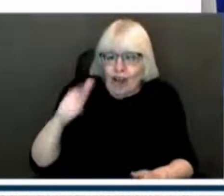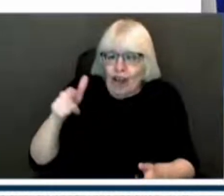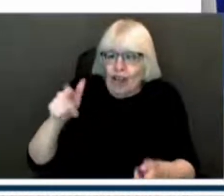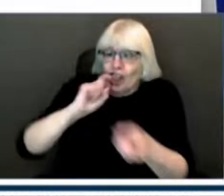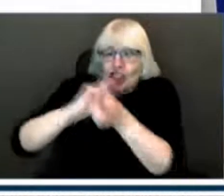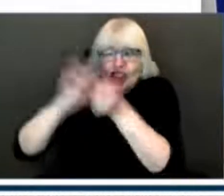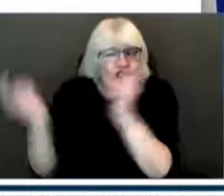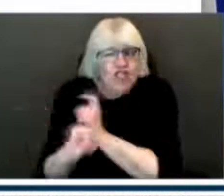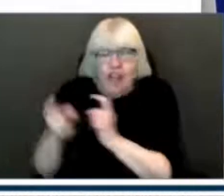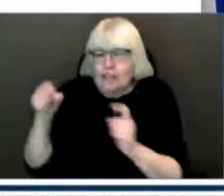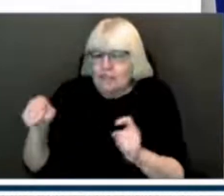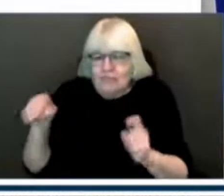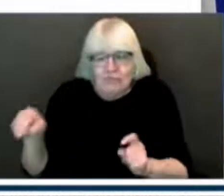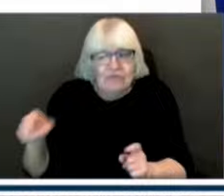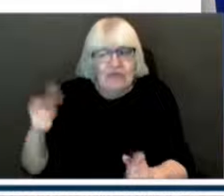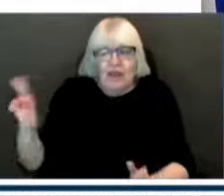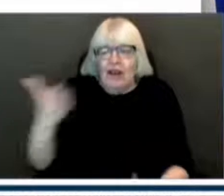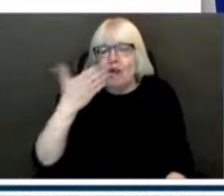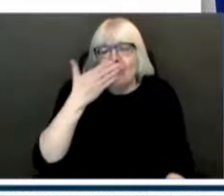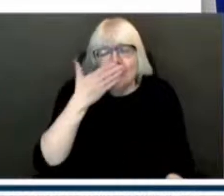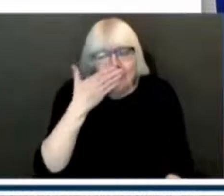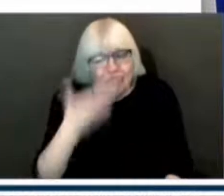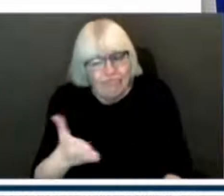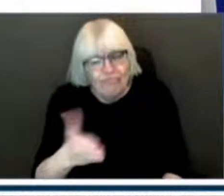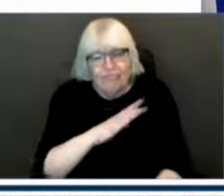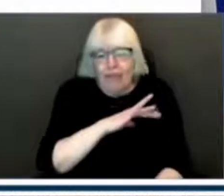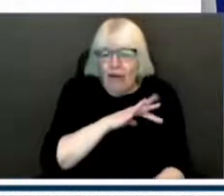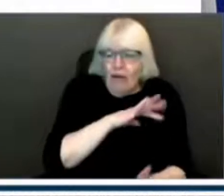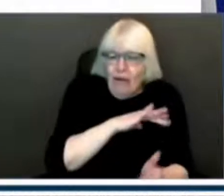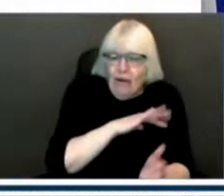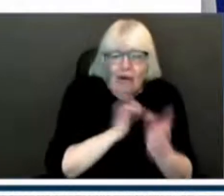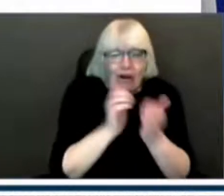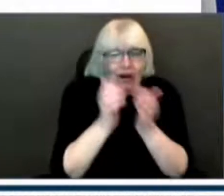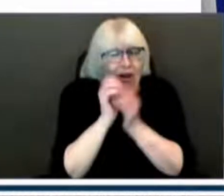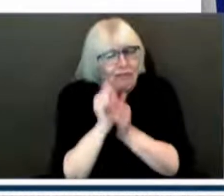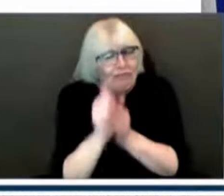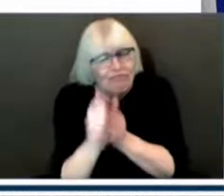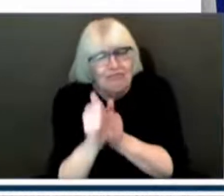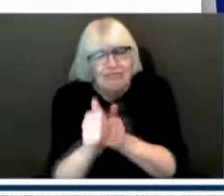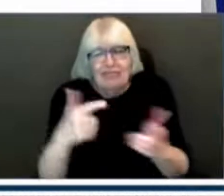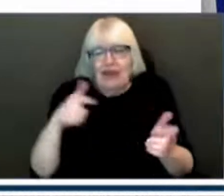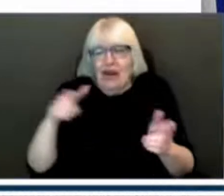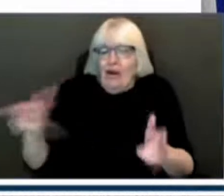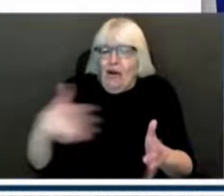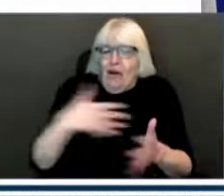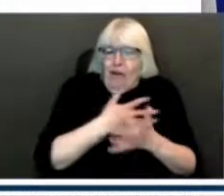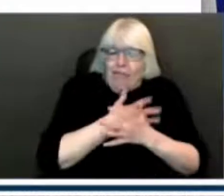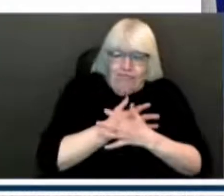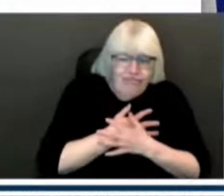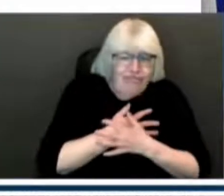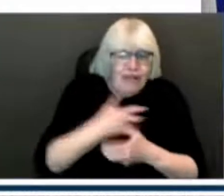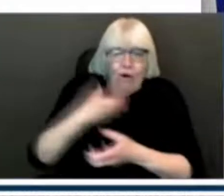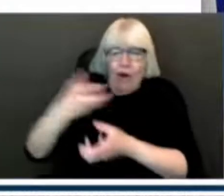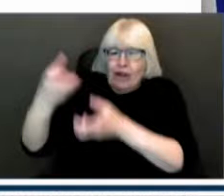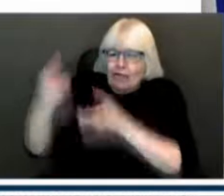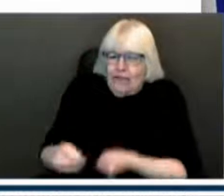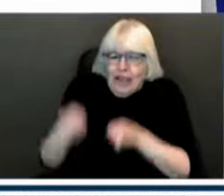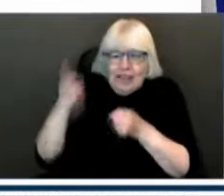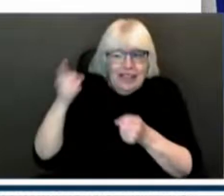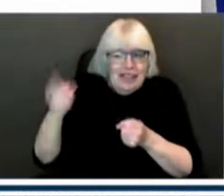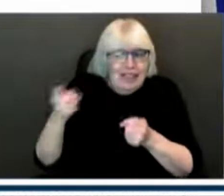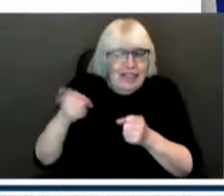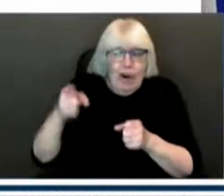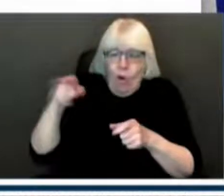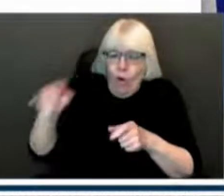this far, and he has earned our trust, as has his team. We can have confidence in his guidance. I know I certainly